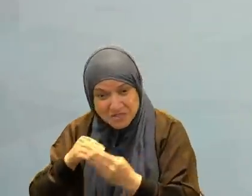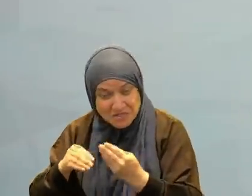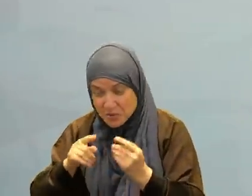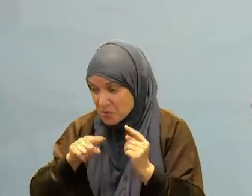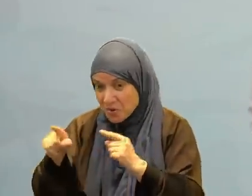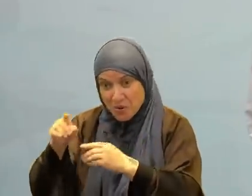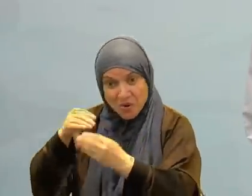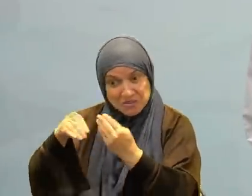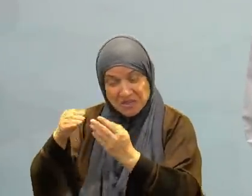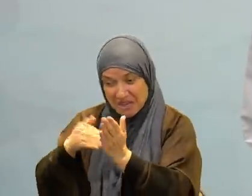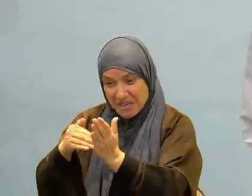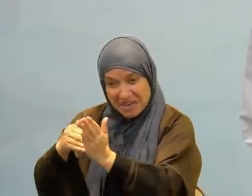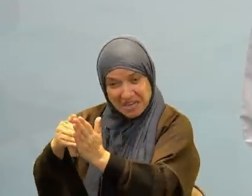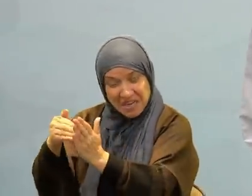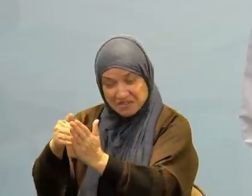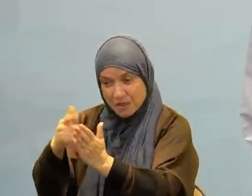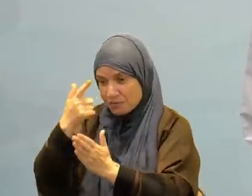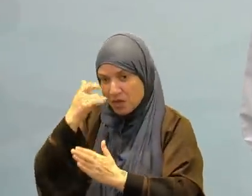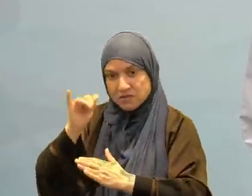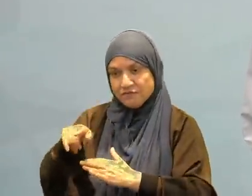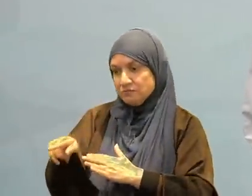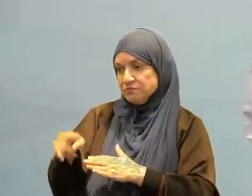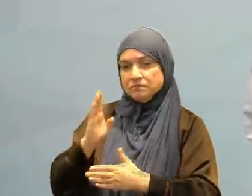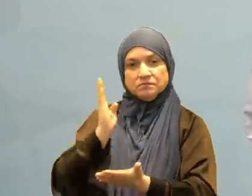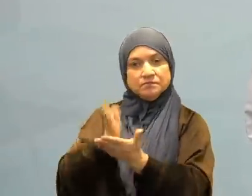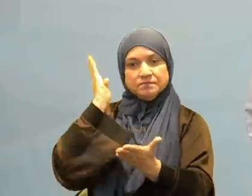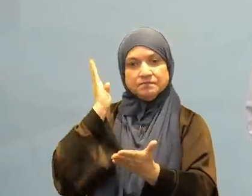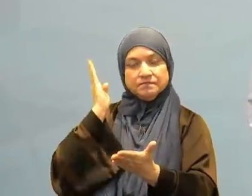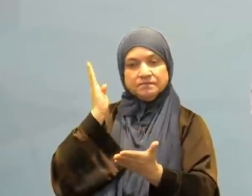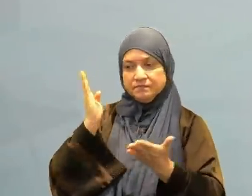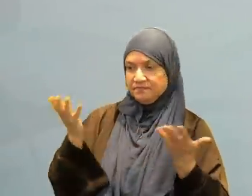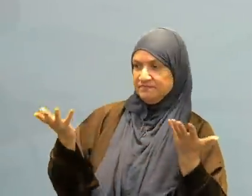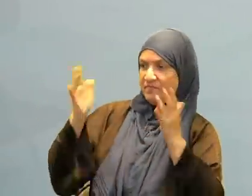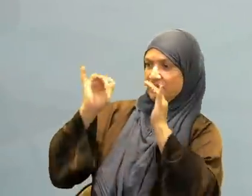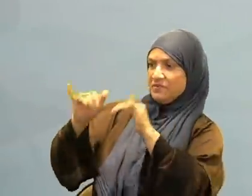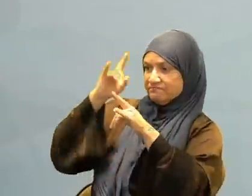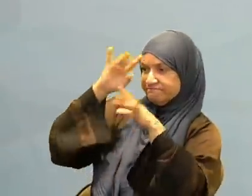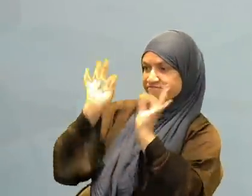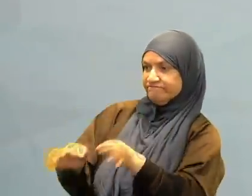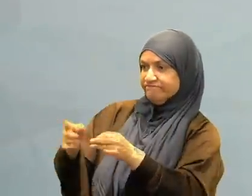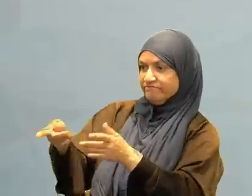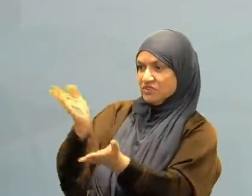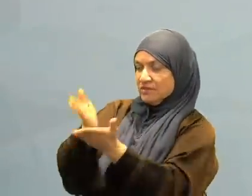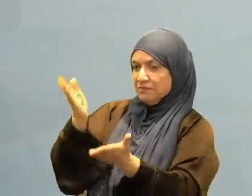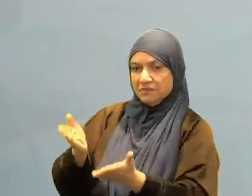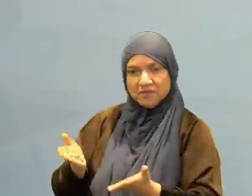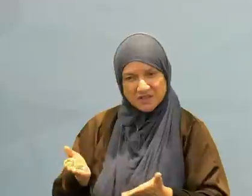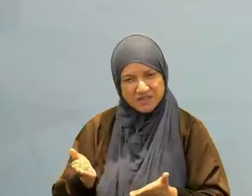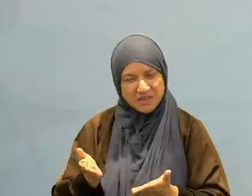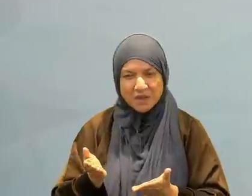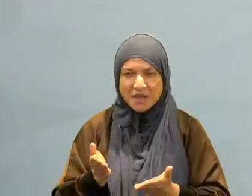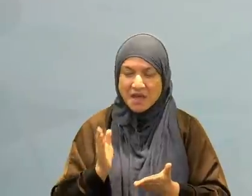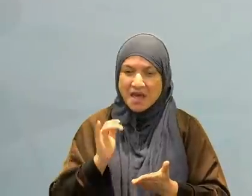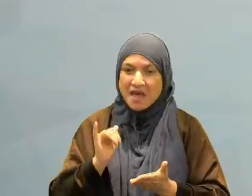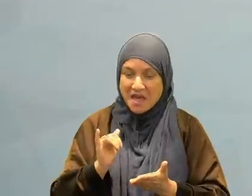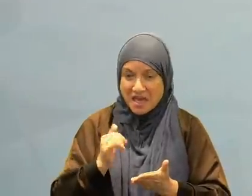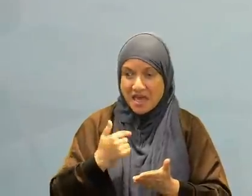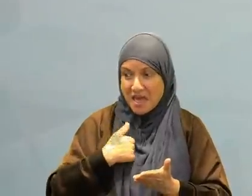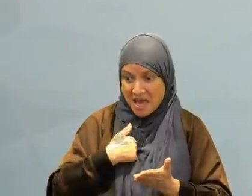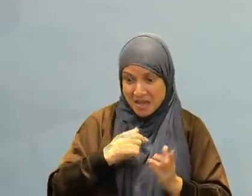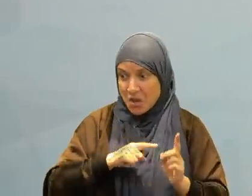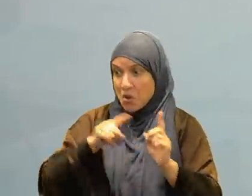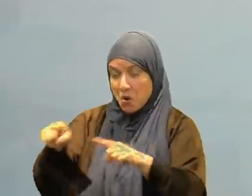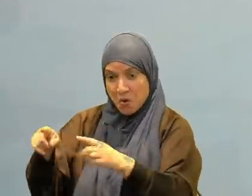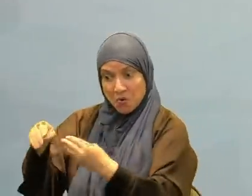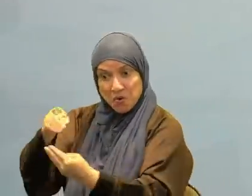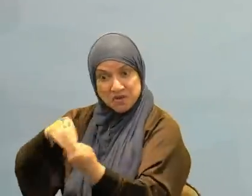so directly relevant to my own experience? And it made me think about it. What I was seeing last night, what